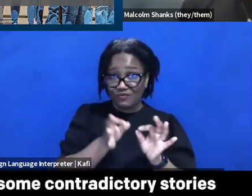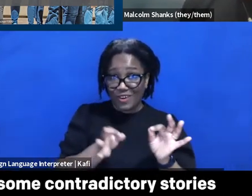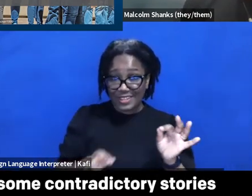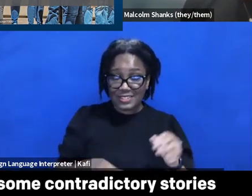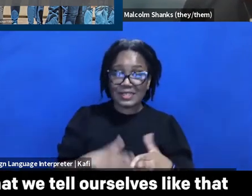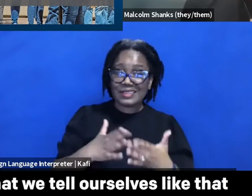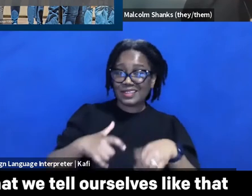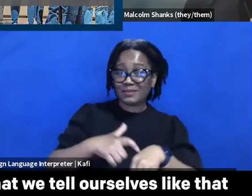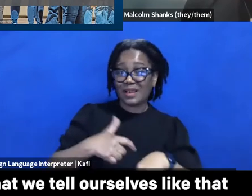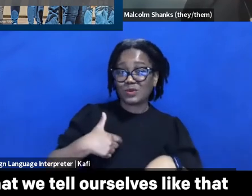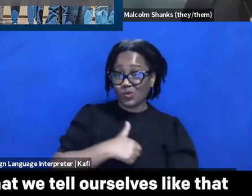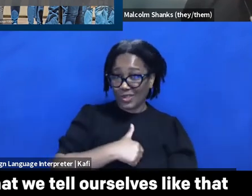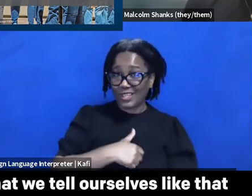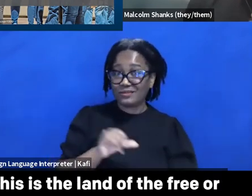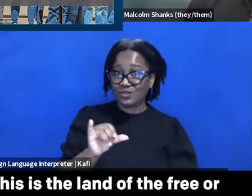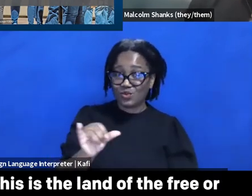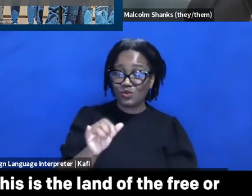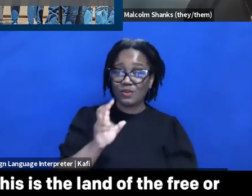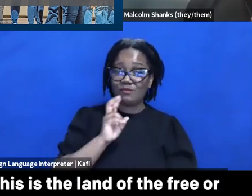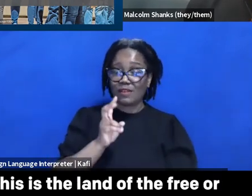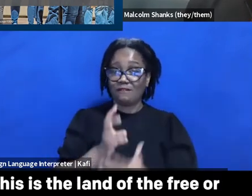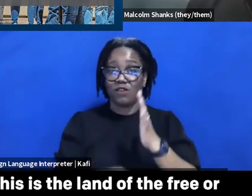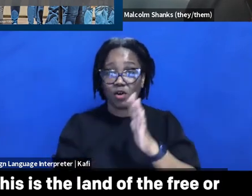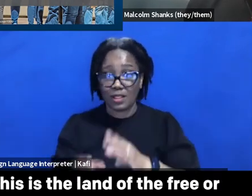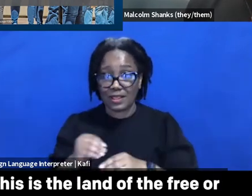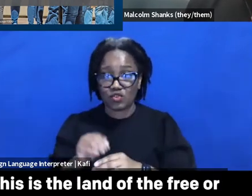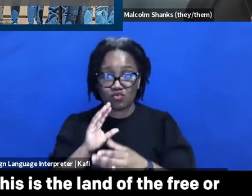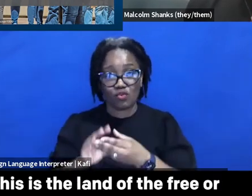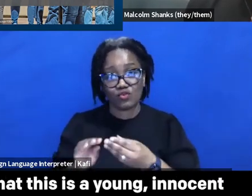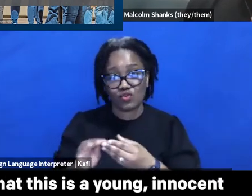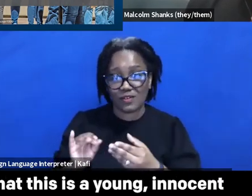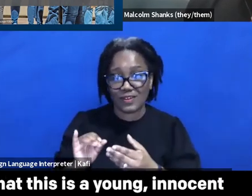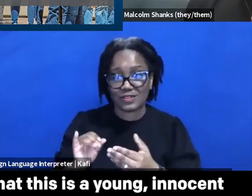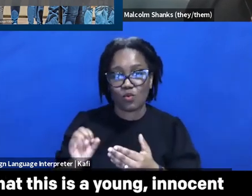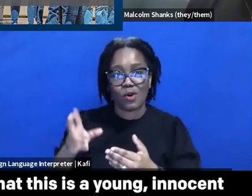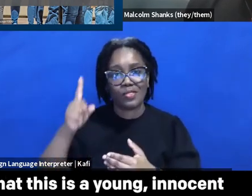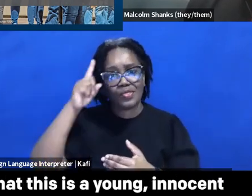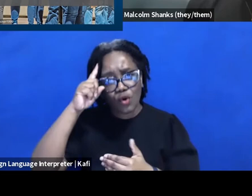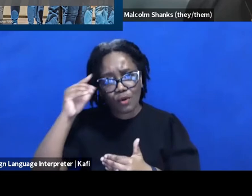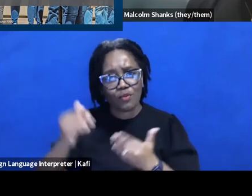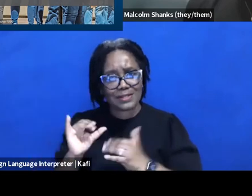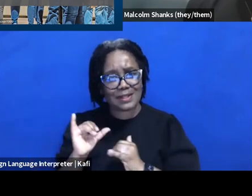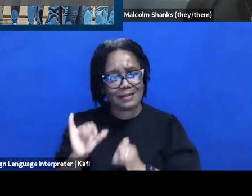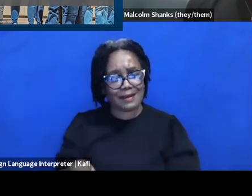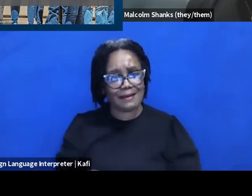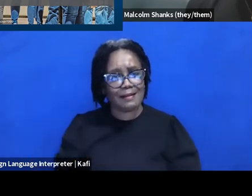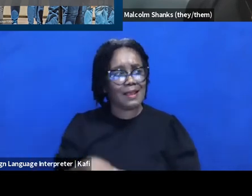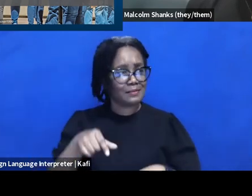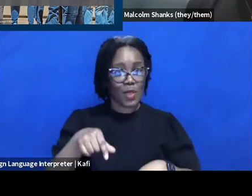contradictory stories that we tell ourselves, like that this is the land of the free, or that this is a young,